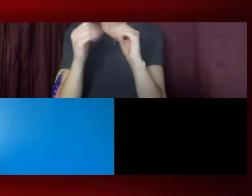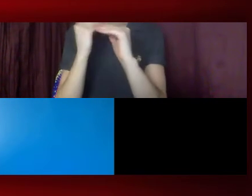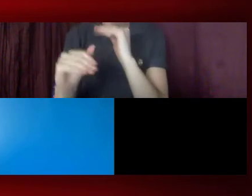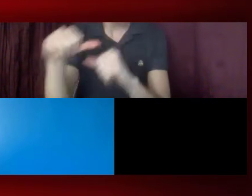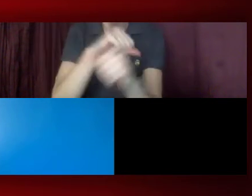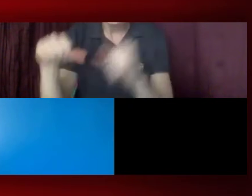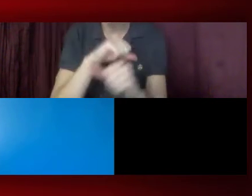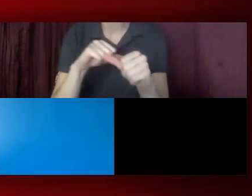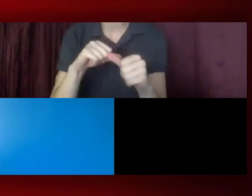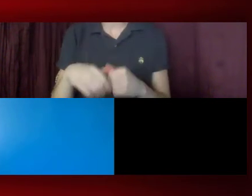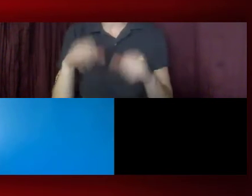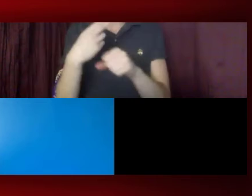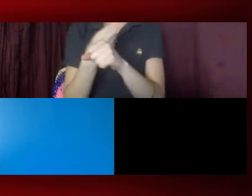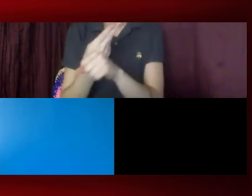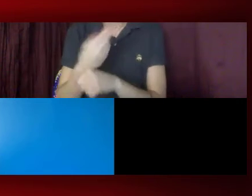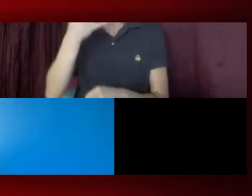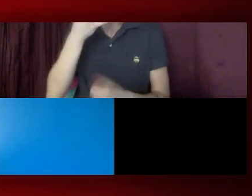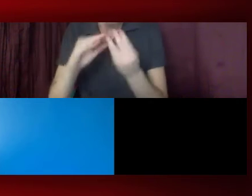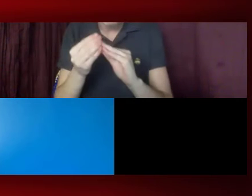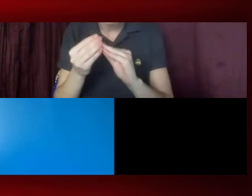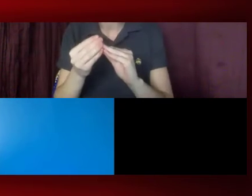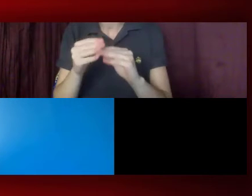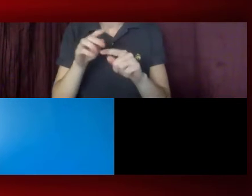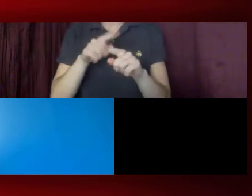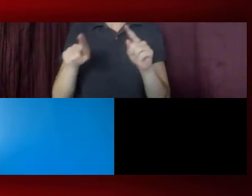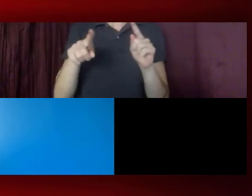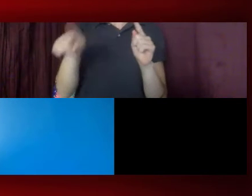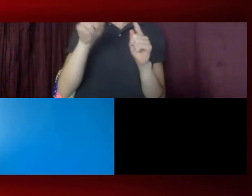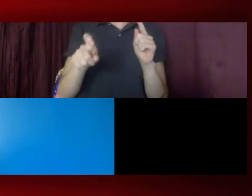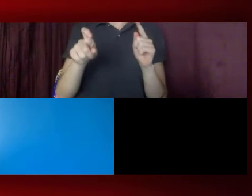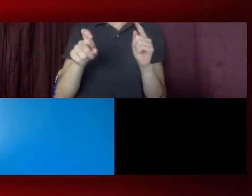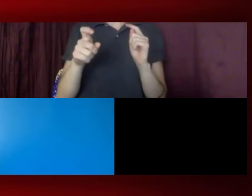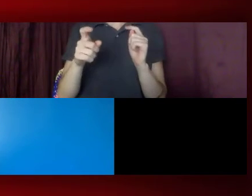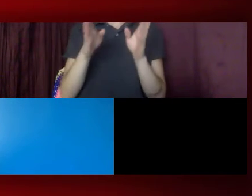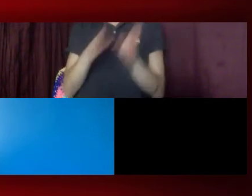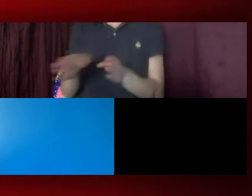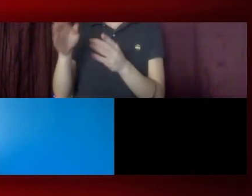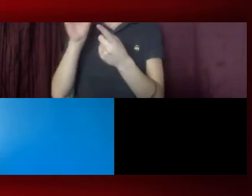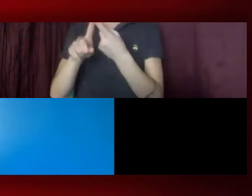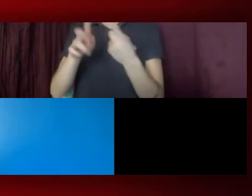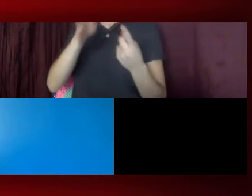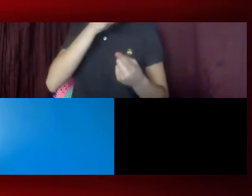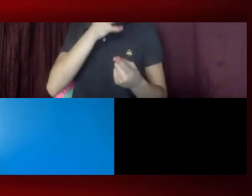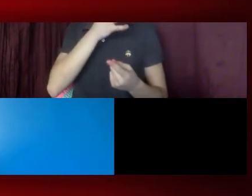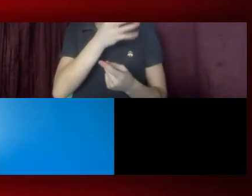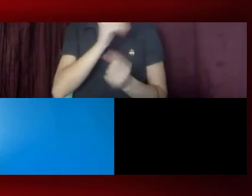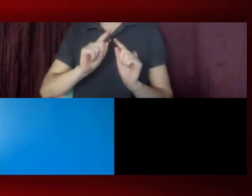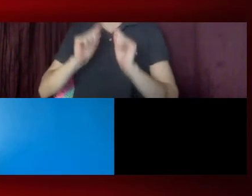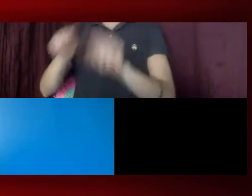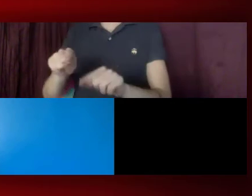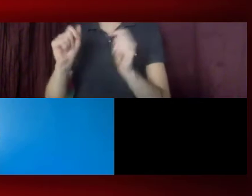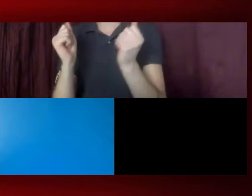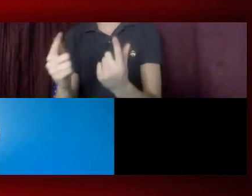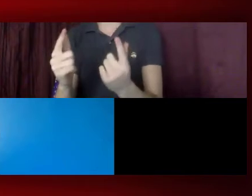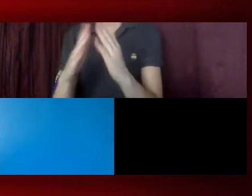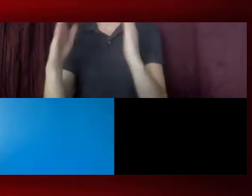and share cell phone numbers if you'd like, but everybody should plan on speaking and attending all of the House meetings on